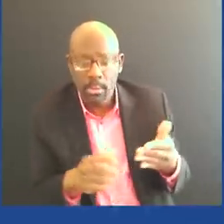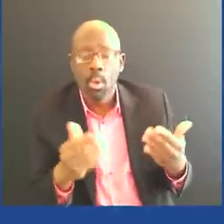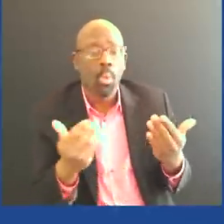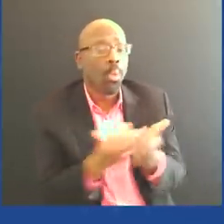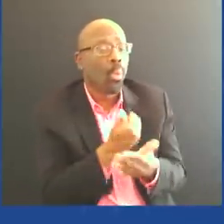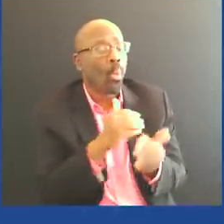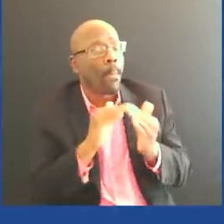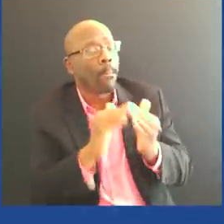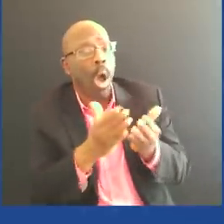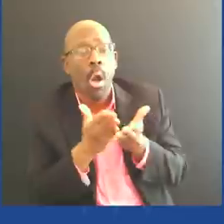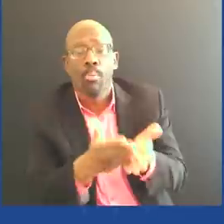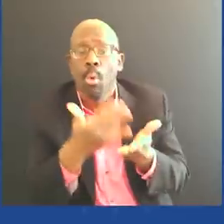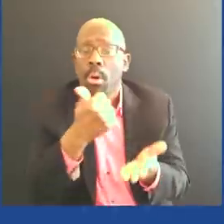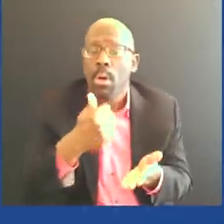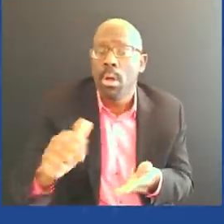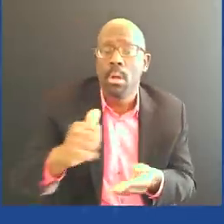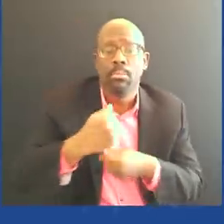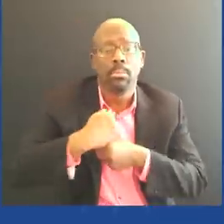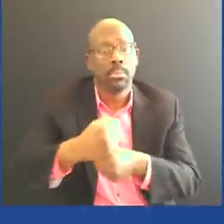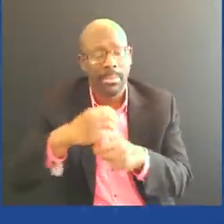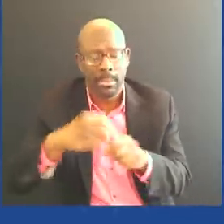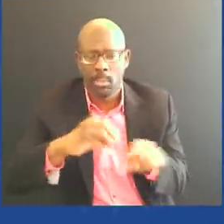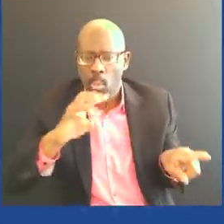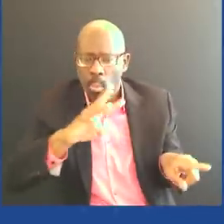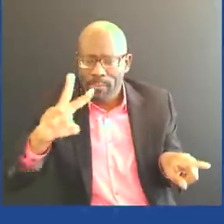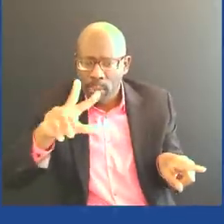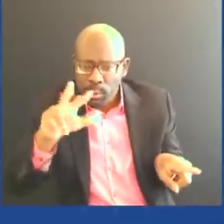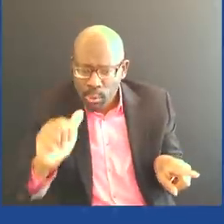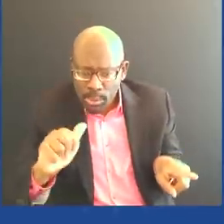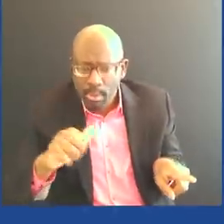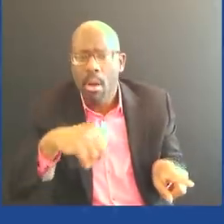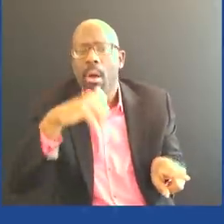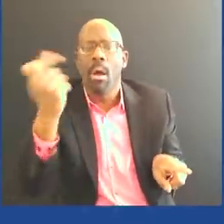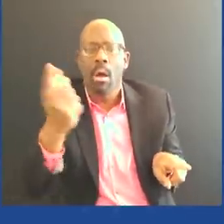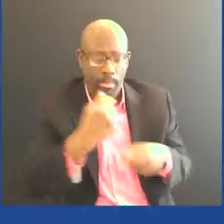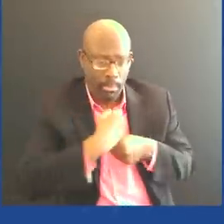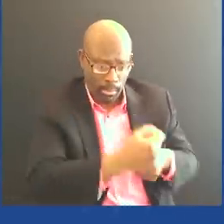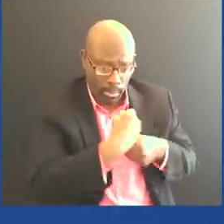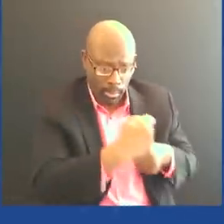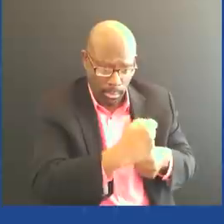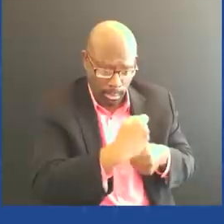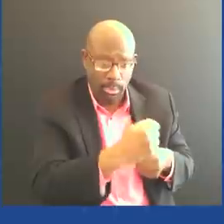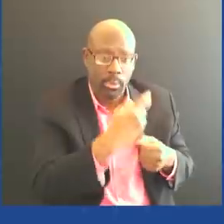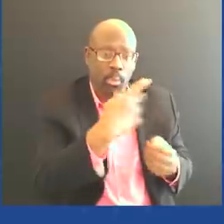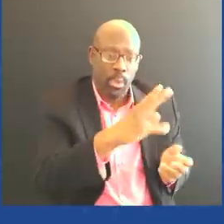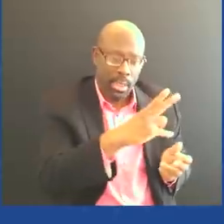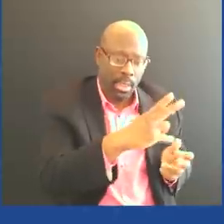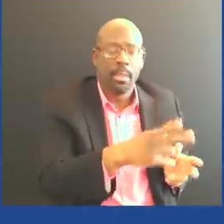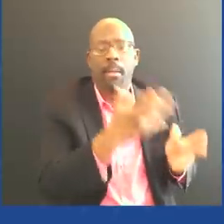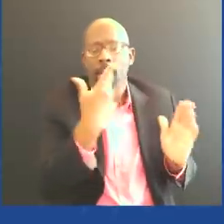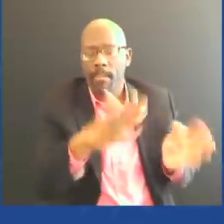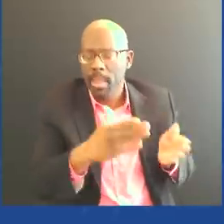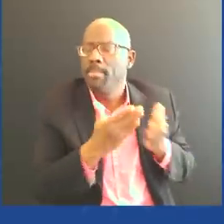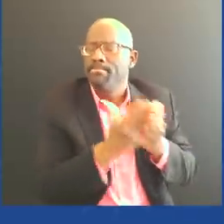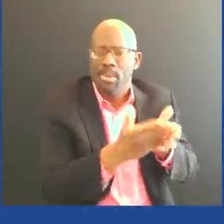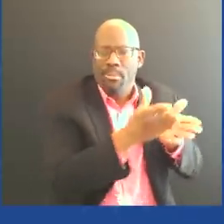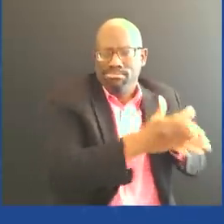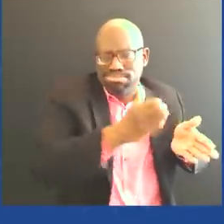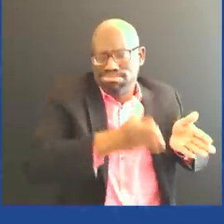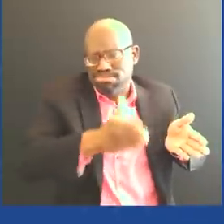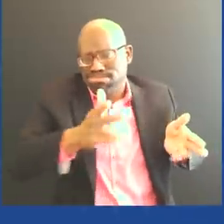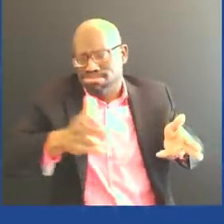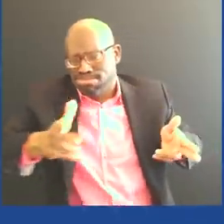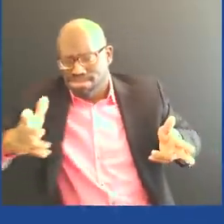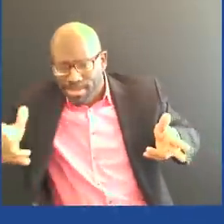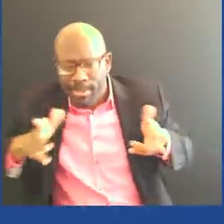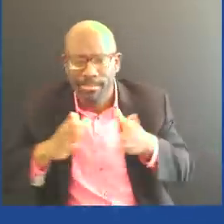were ready to join the fleet. On 30 August 1923, Delaware accordingly entered dry dock in Norfolk Navy Yard. We are honored